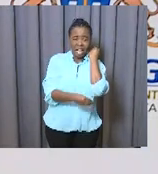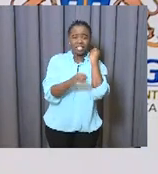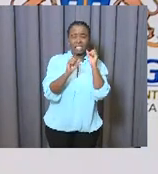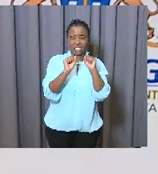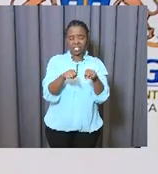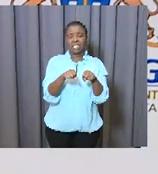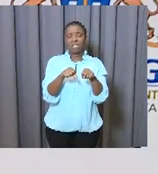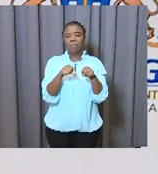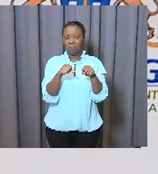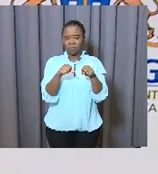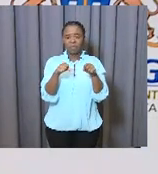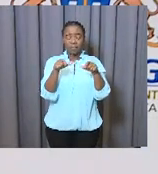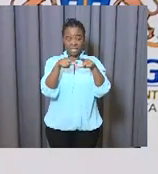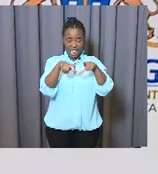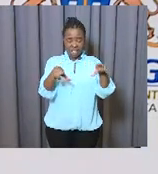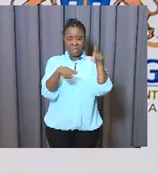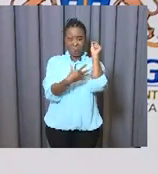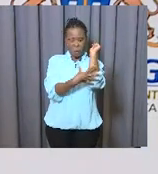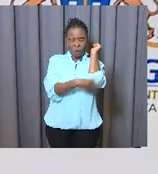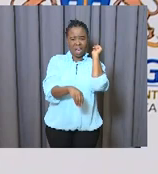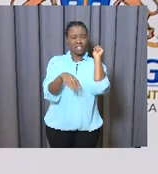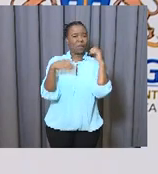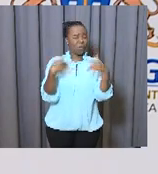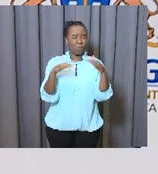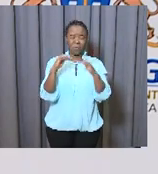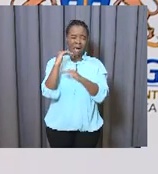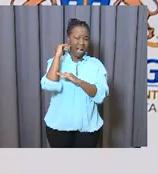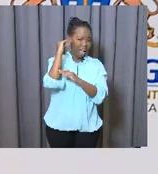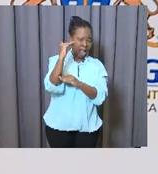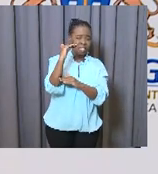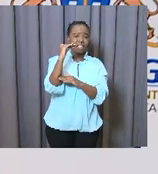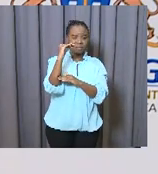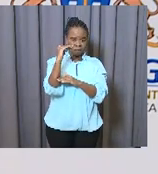the poverty level in those areas is high, and the